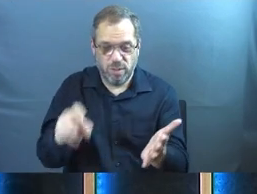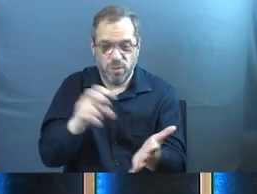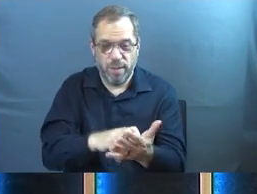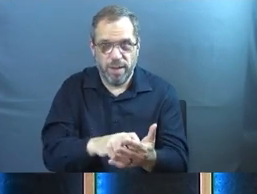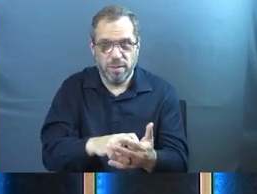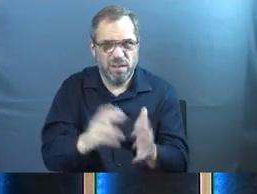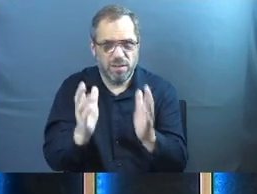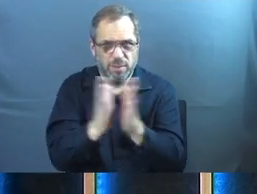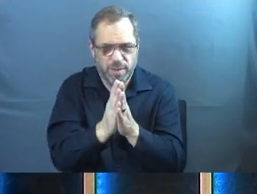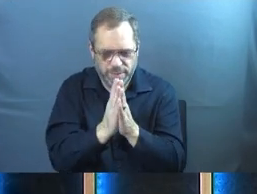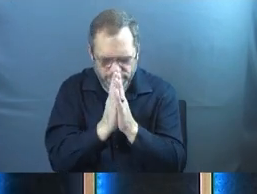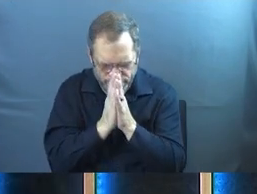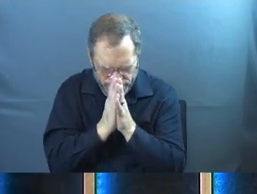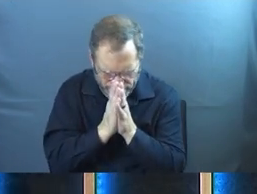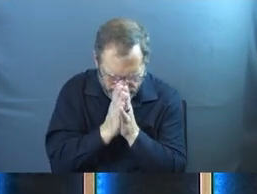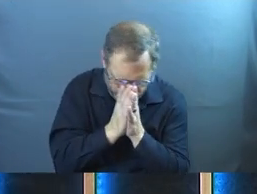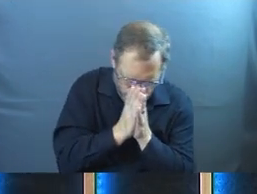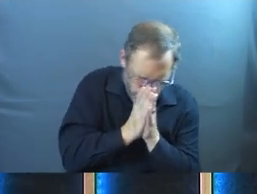Well, let's pray.